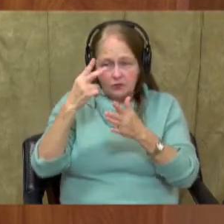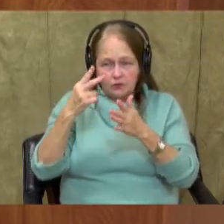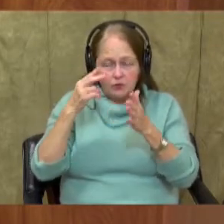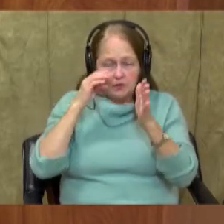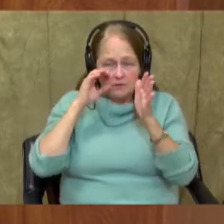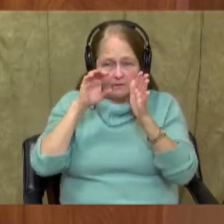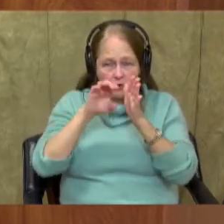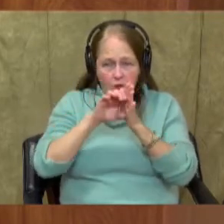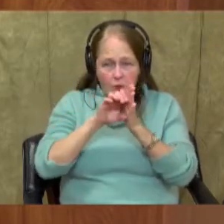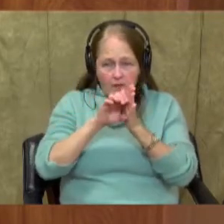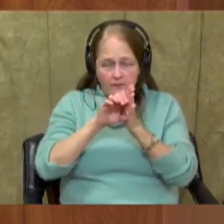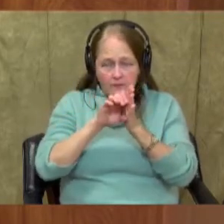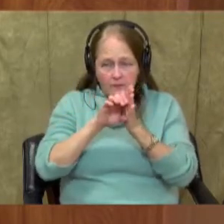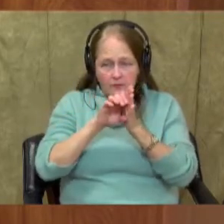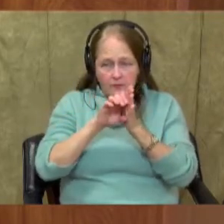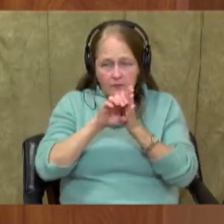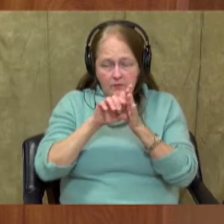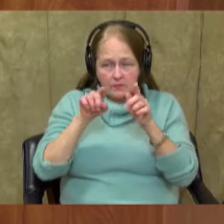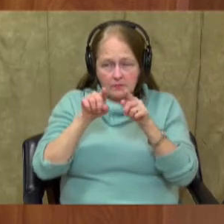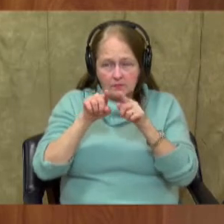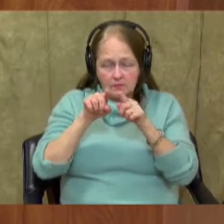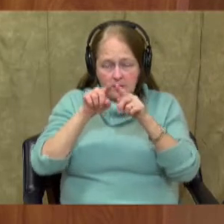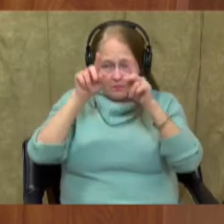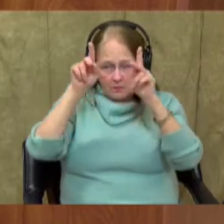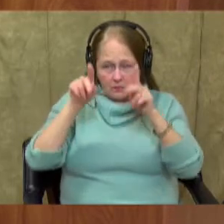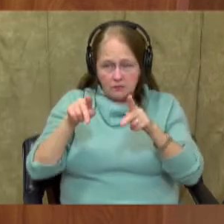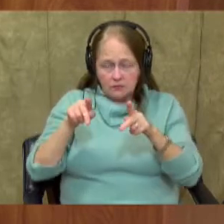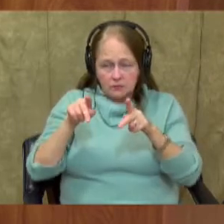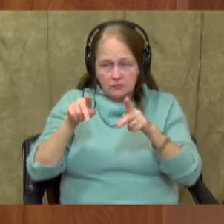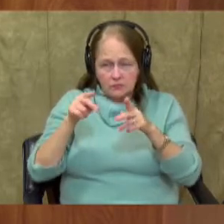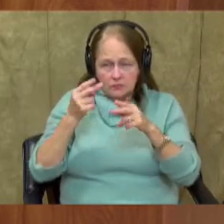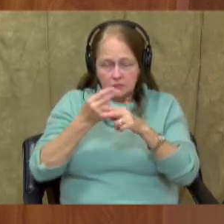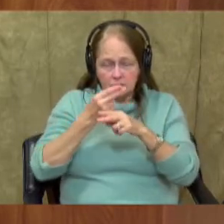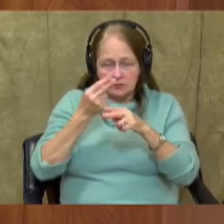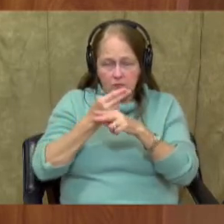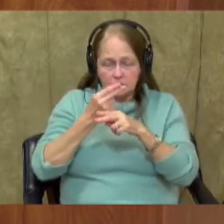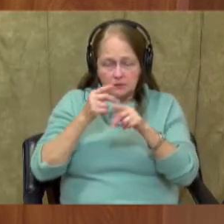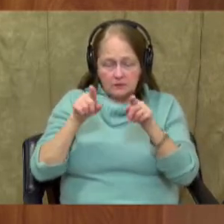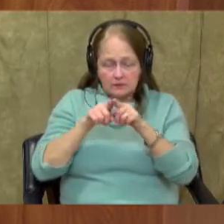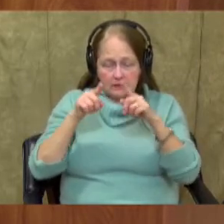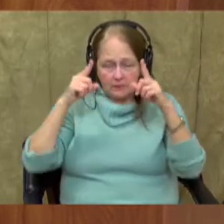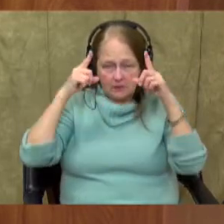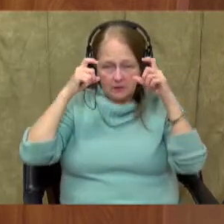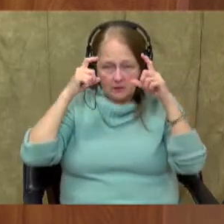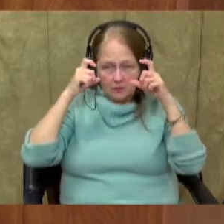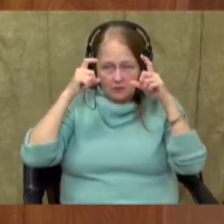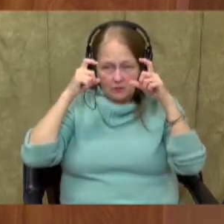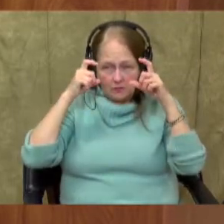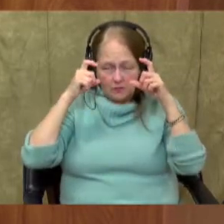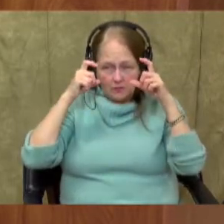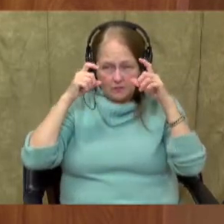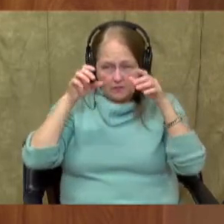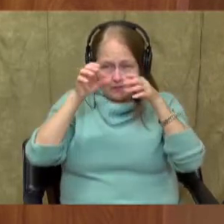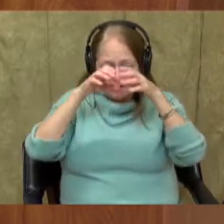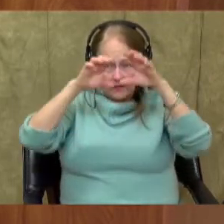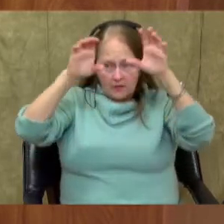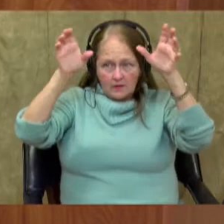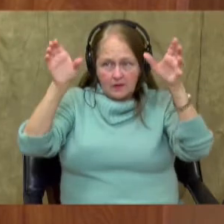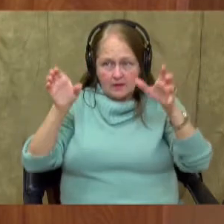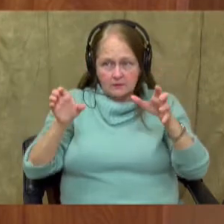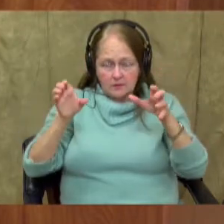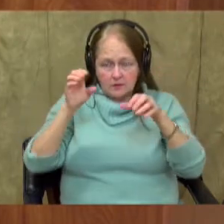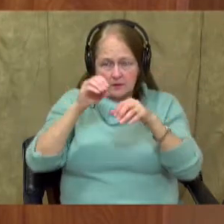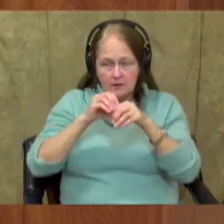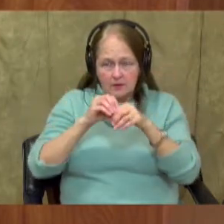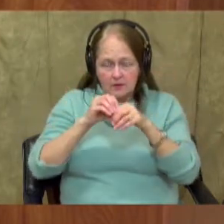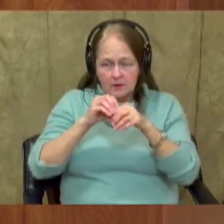photographs. They were taken by the same photographer using the same camera of a castle in Orlando, and I'm sure that